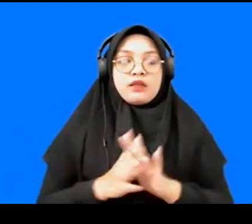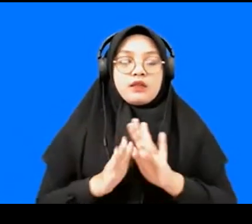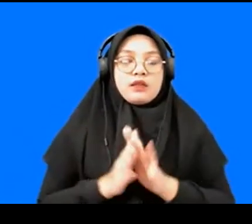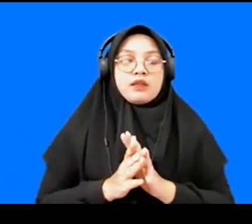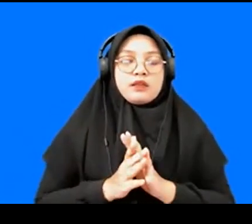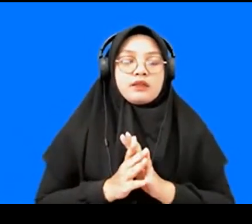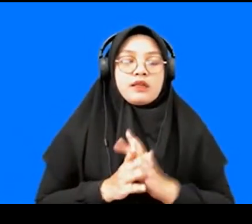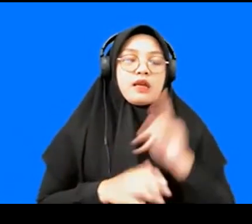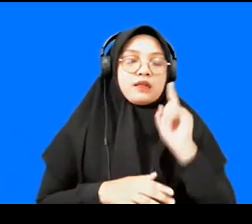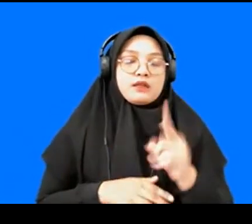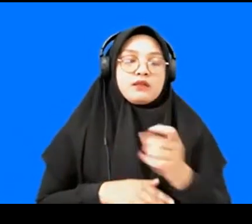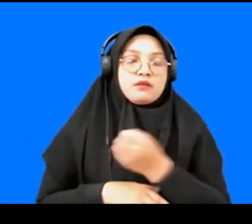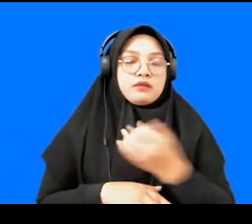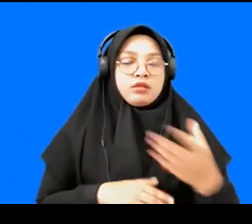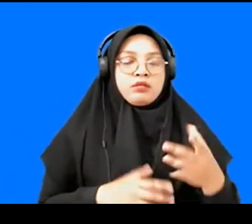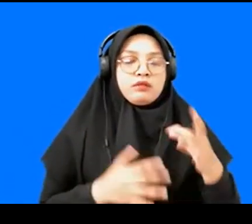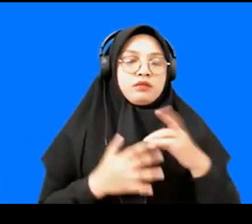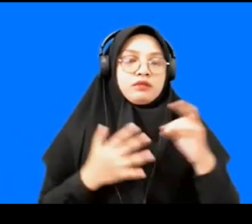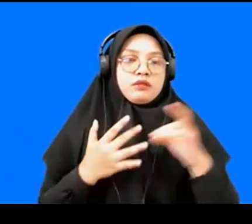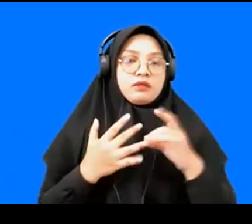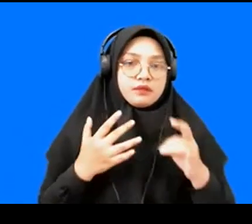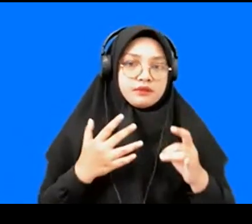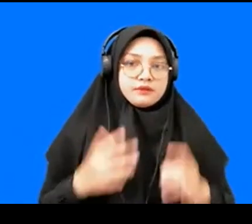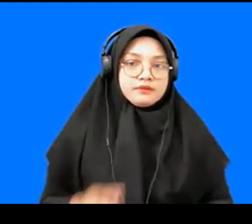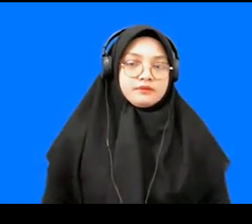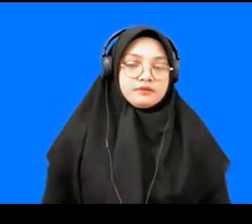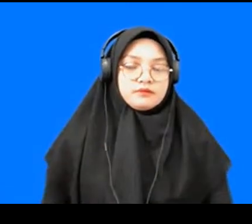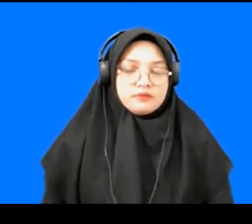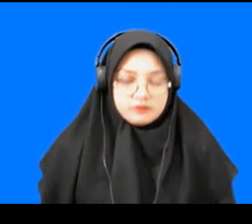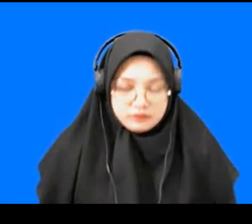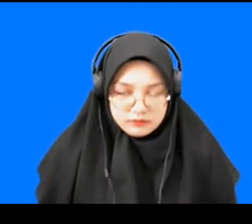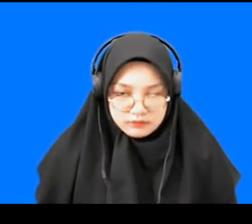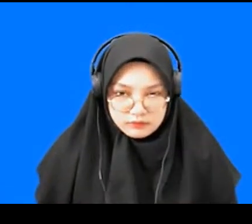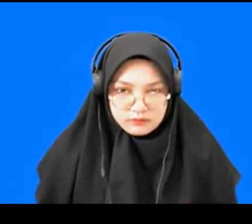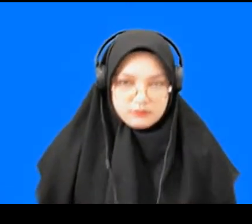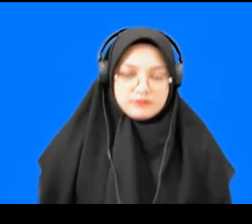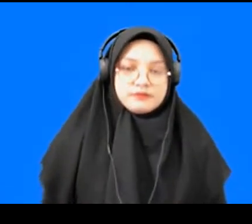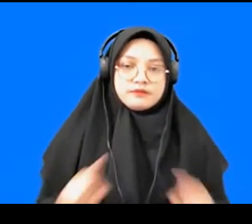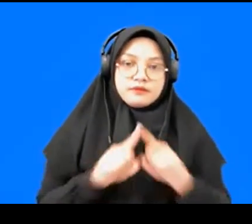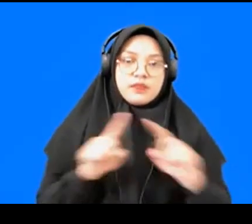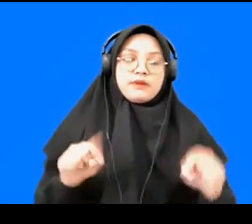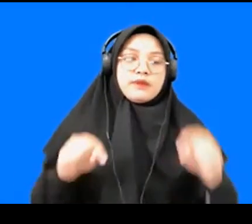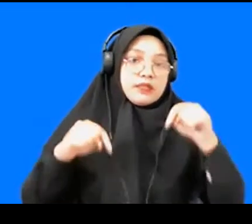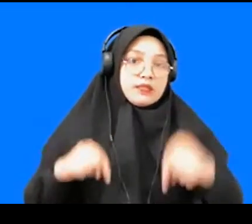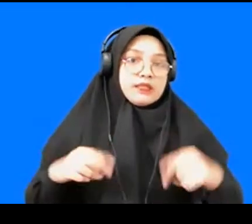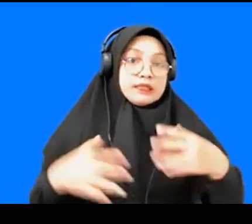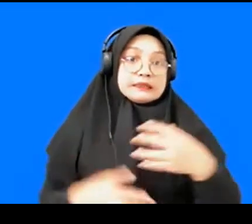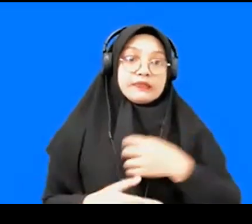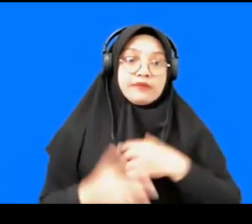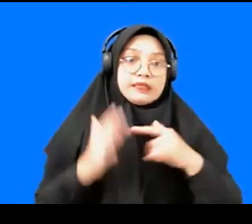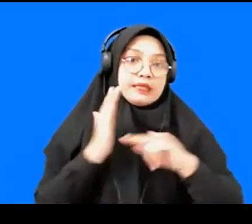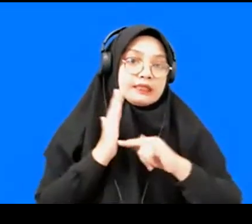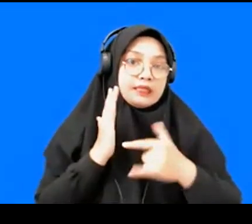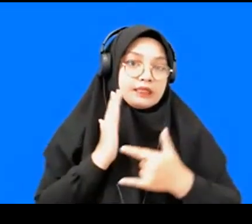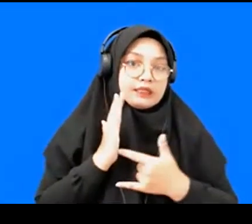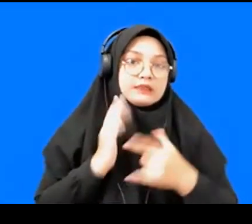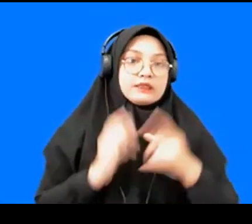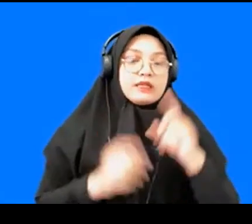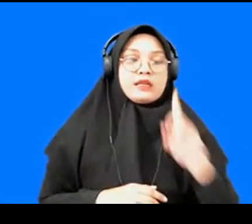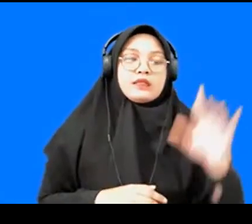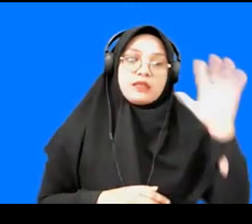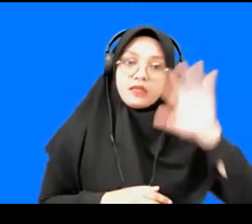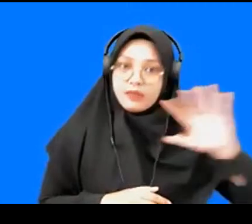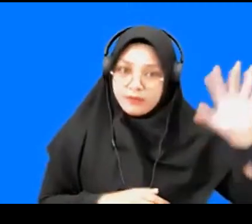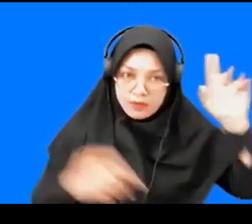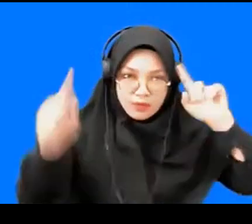like that. In somehow it is a technical one as well, but it is a larger political and then policy issue. So